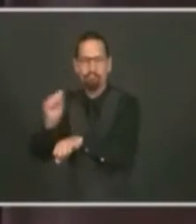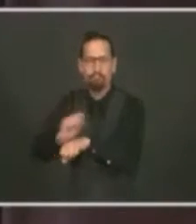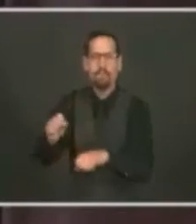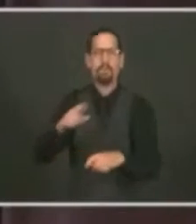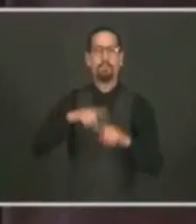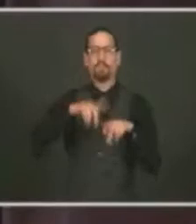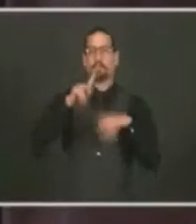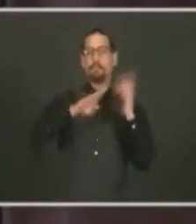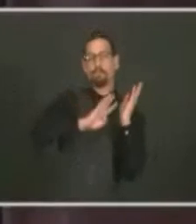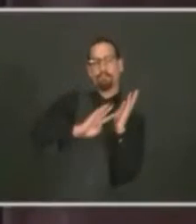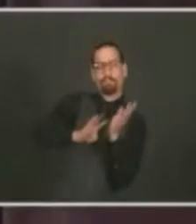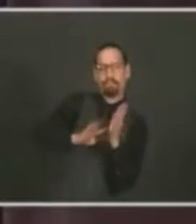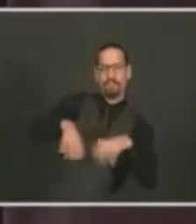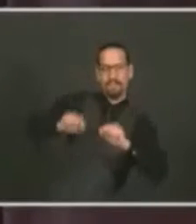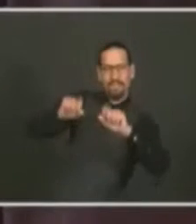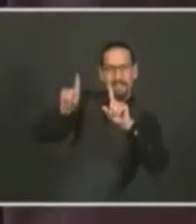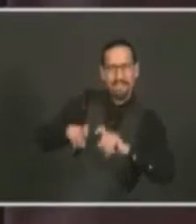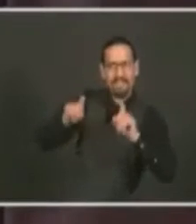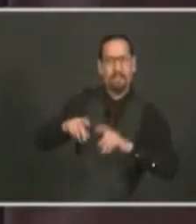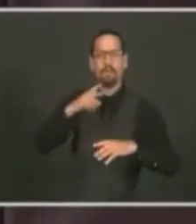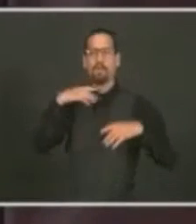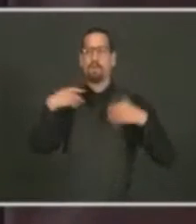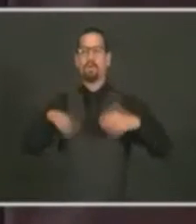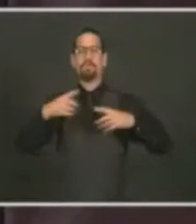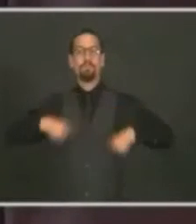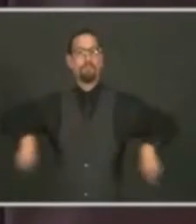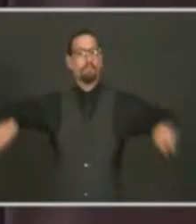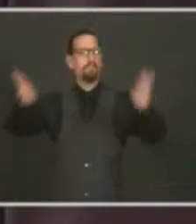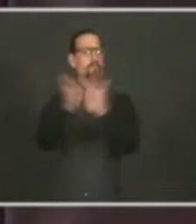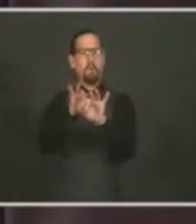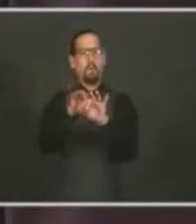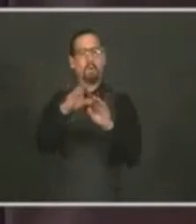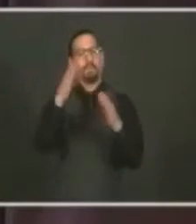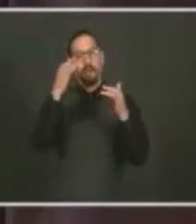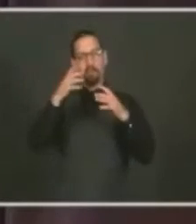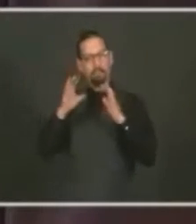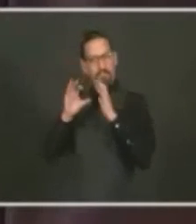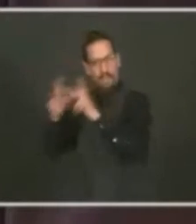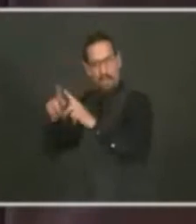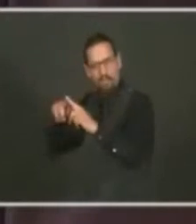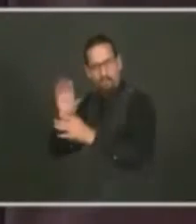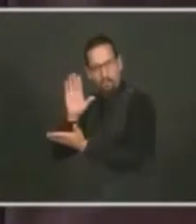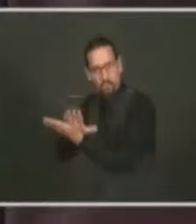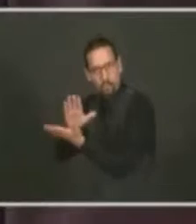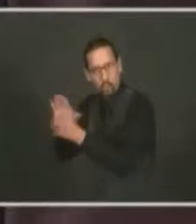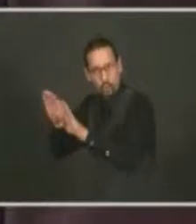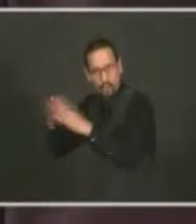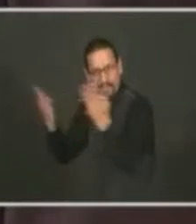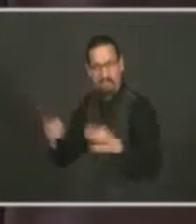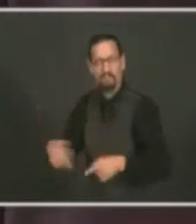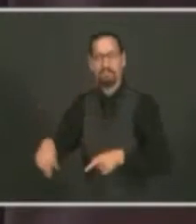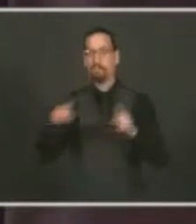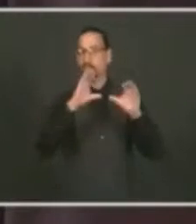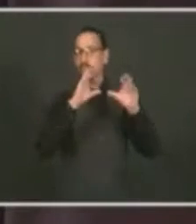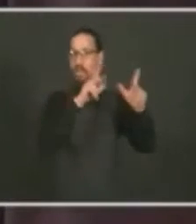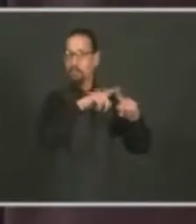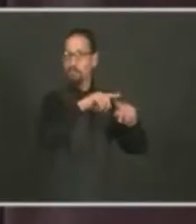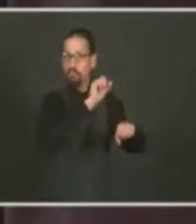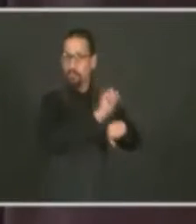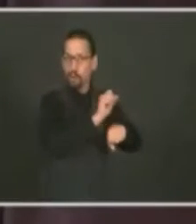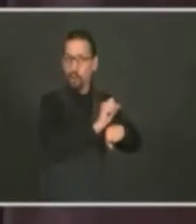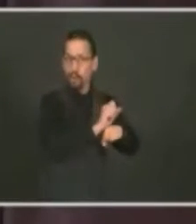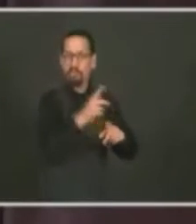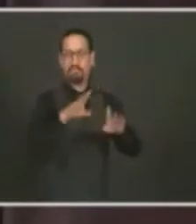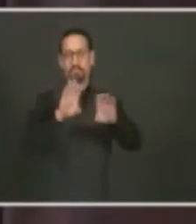that the kids are back to school, more of us are out and about and working. Testing is key to keeping a lid on the